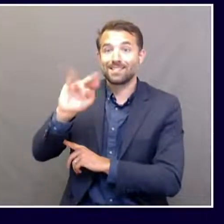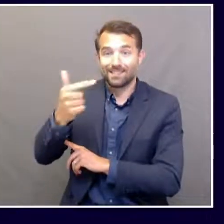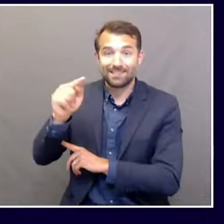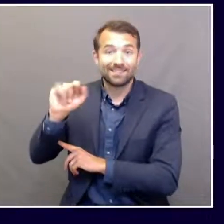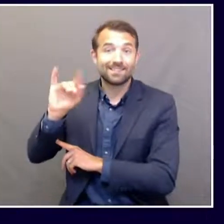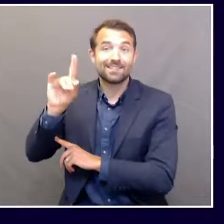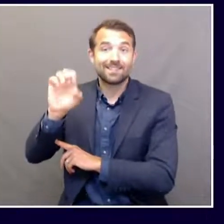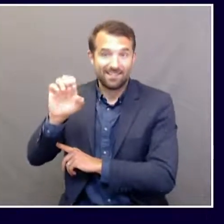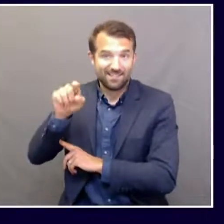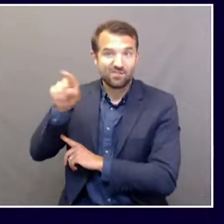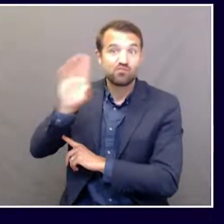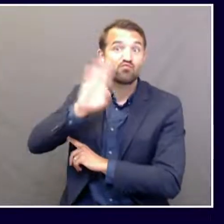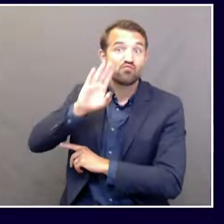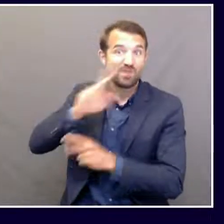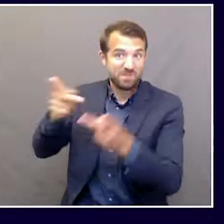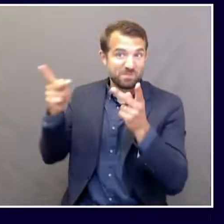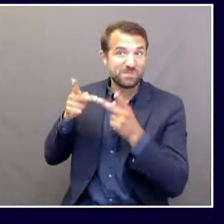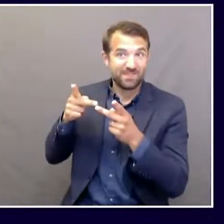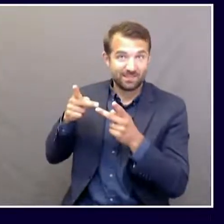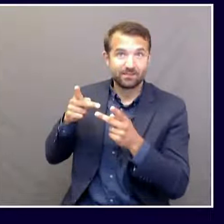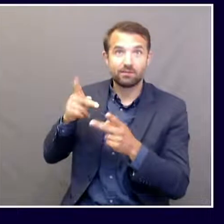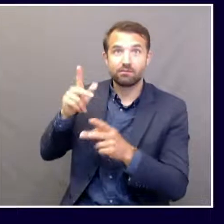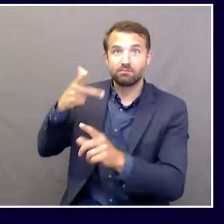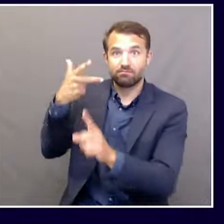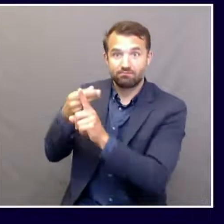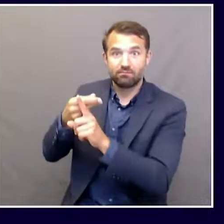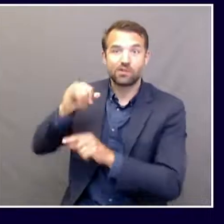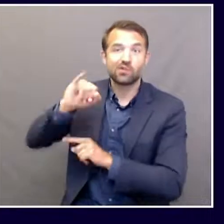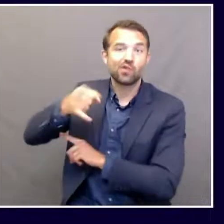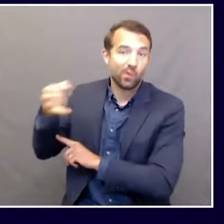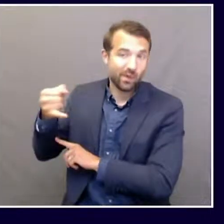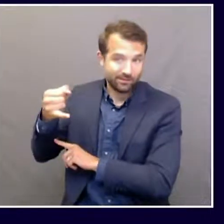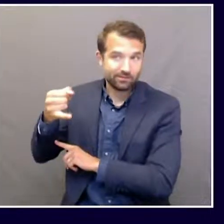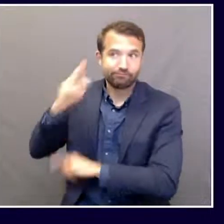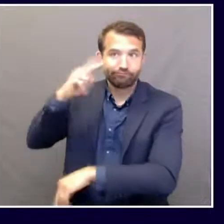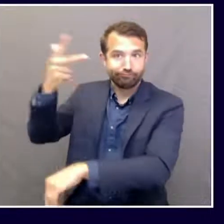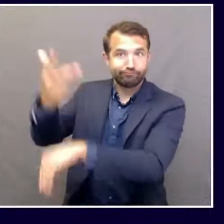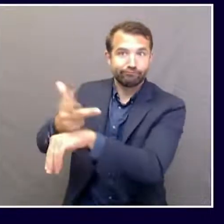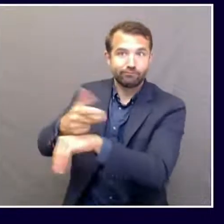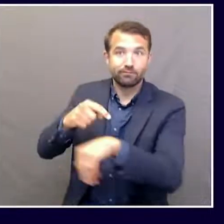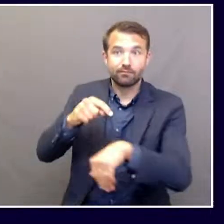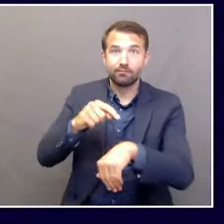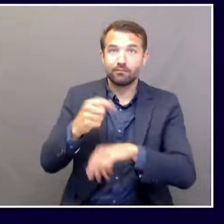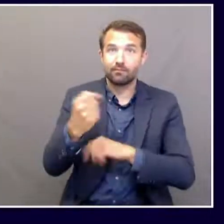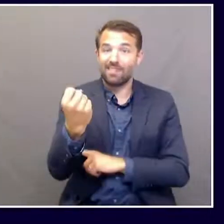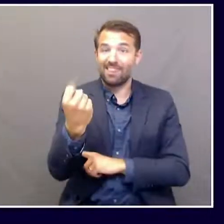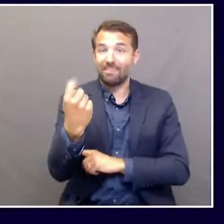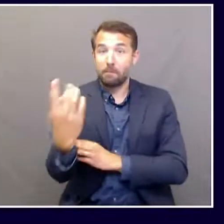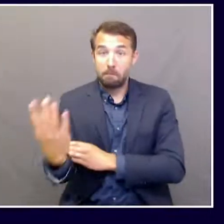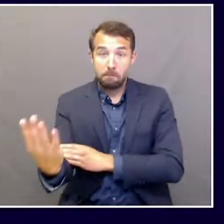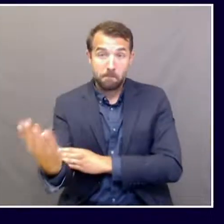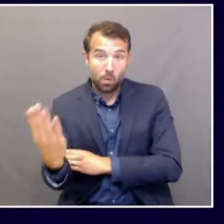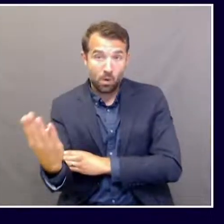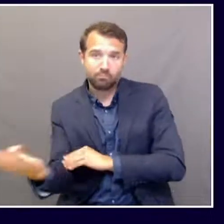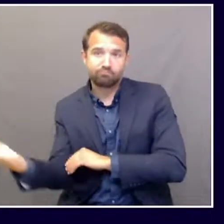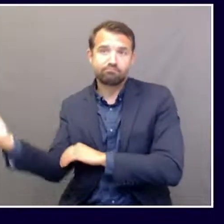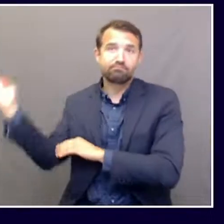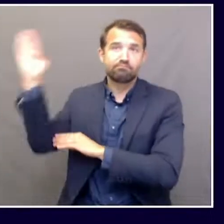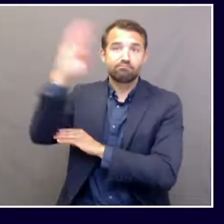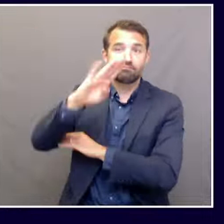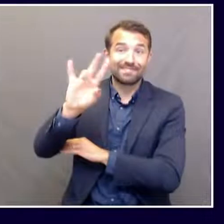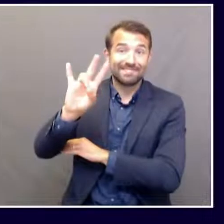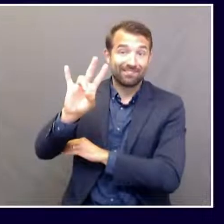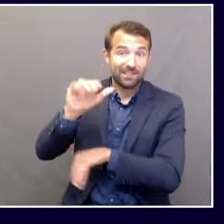11 a.m. till 7 p.m. every day, Thursday, Friday, Saturday, and Sunday.